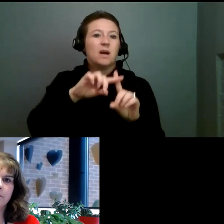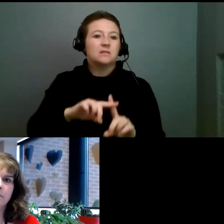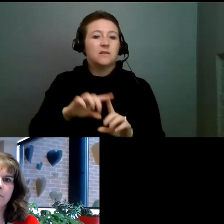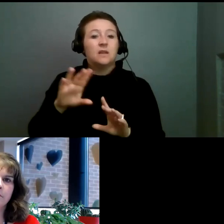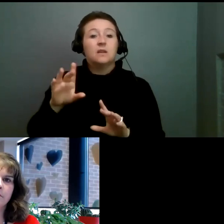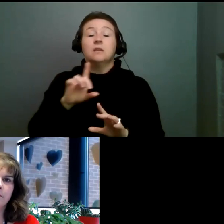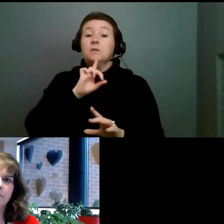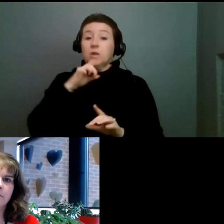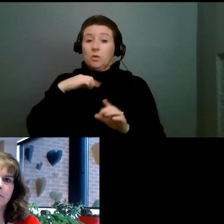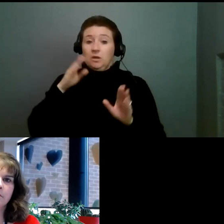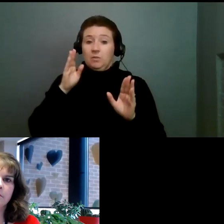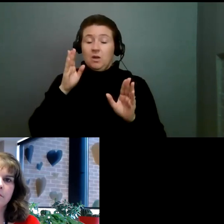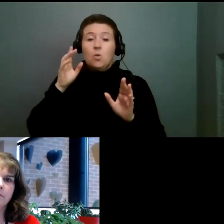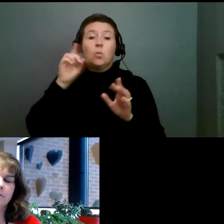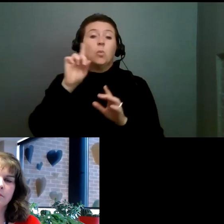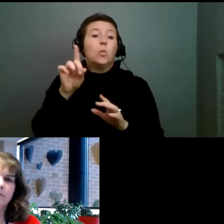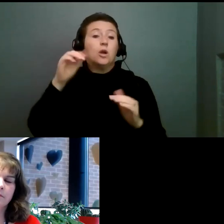are gathering shoulder to shoulder